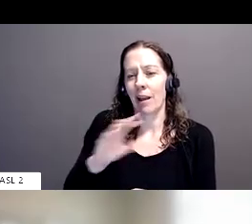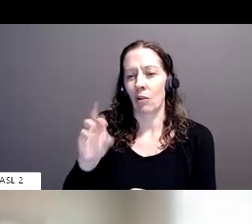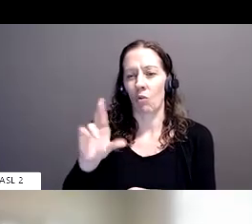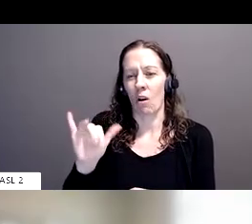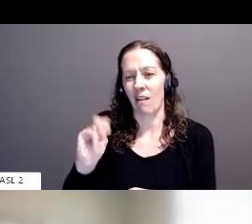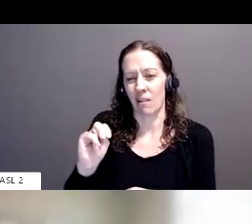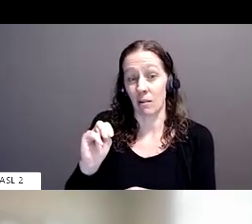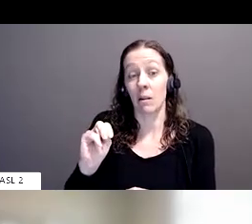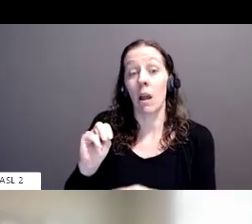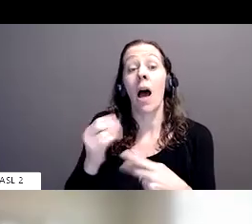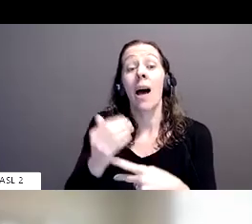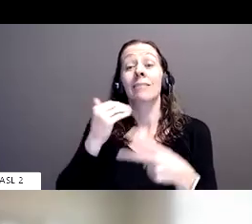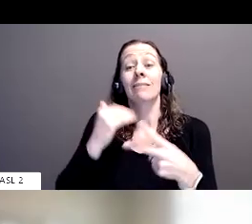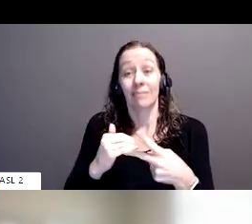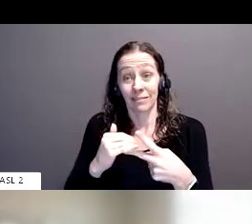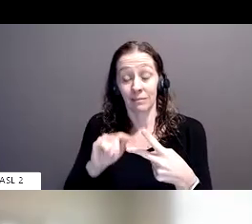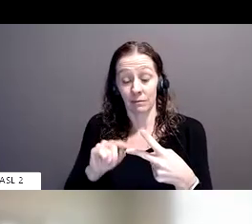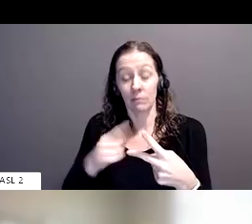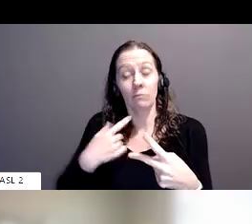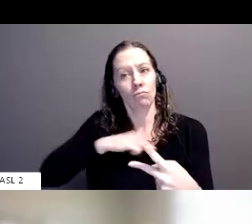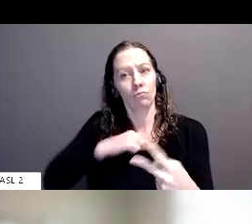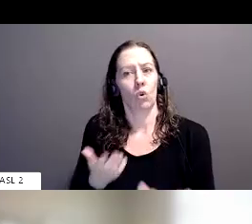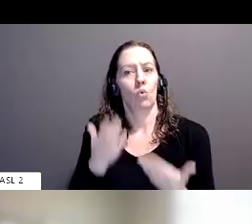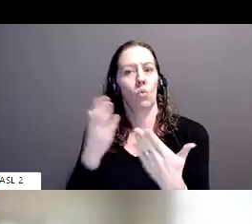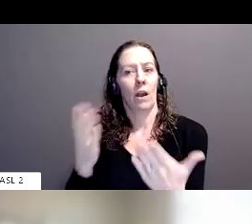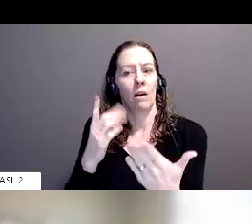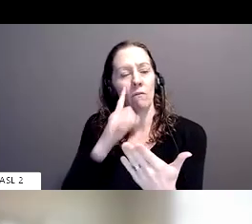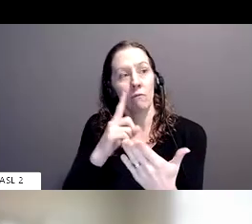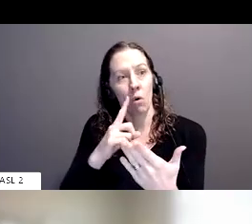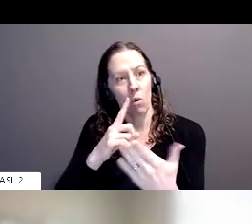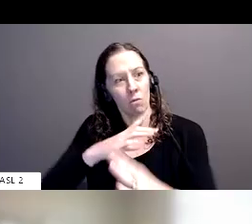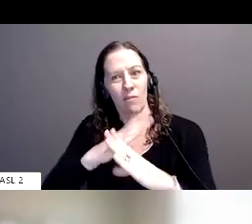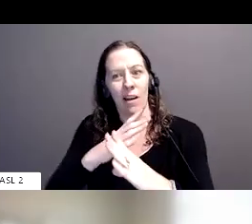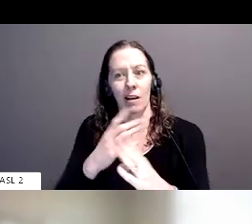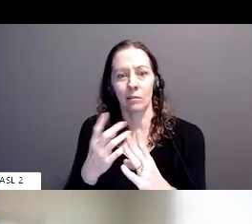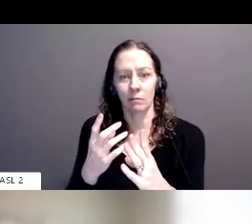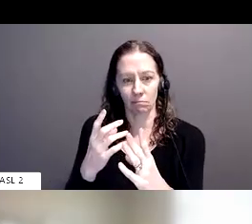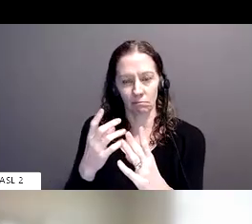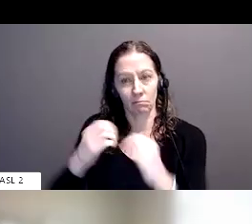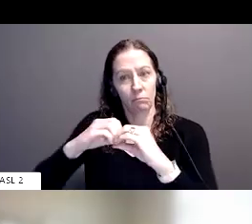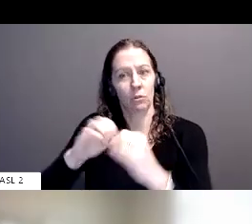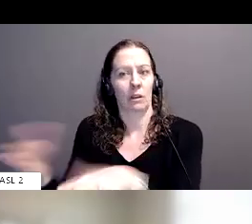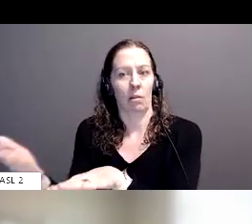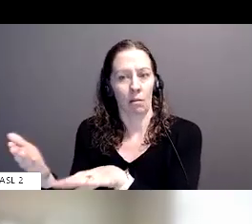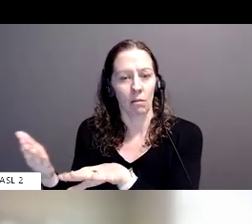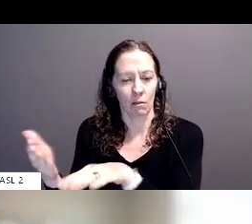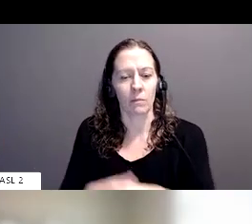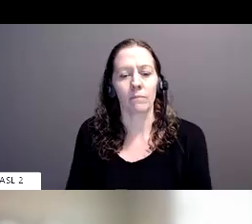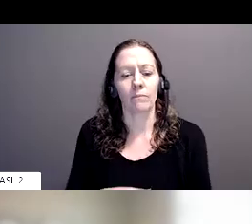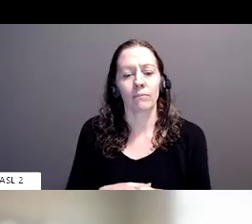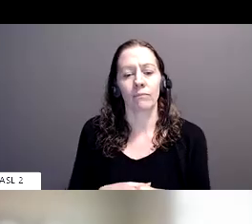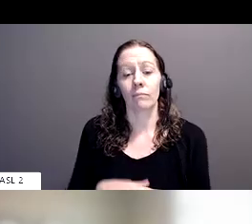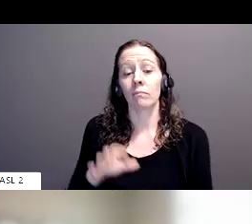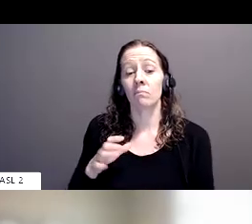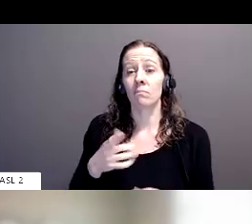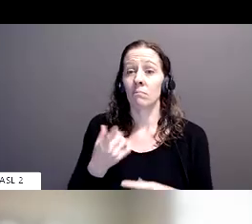recommendations to prevent further deaths. An individual coroner can actually make recommendations to parties